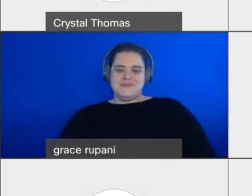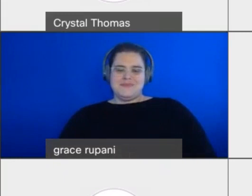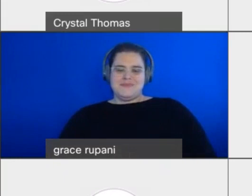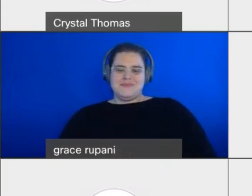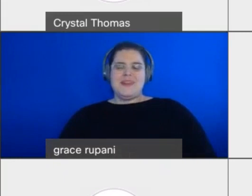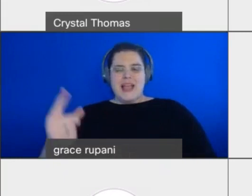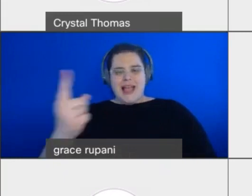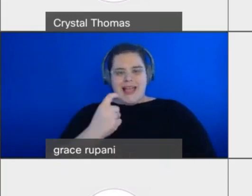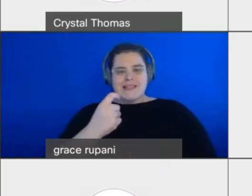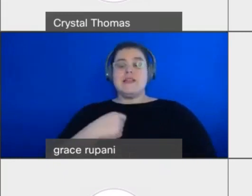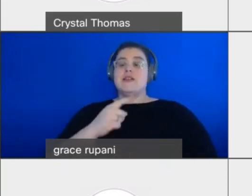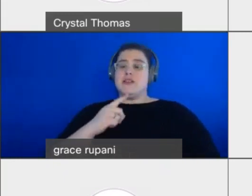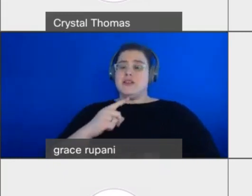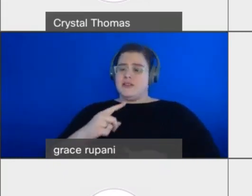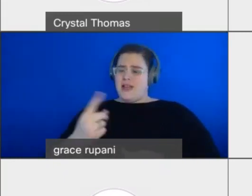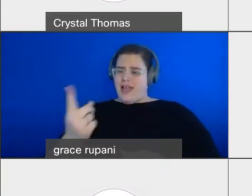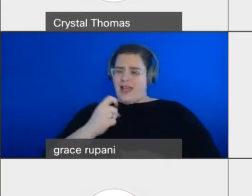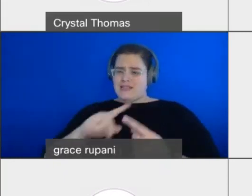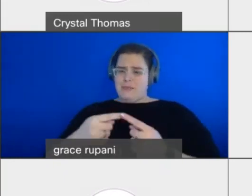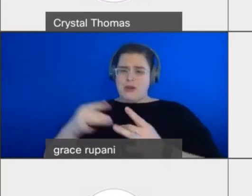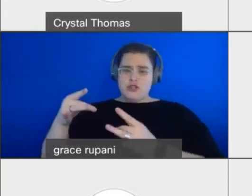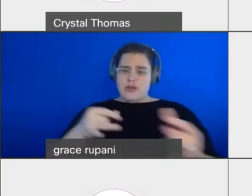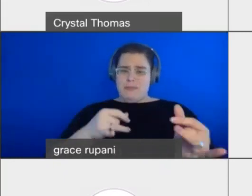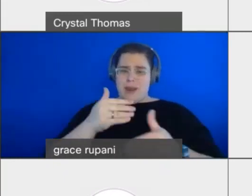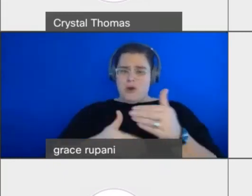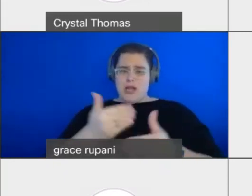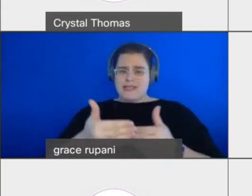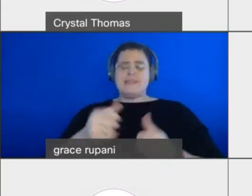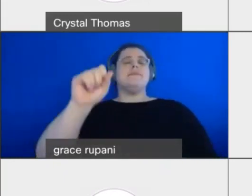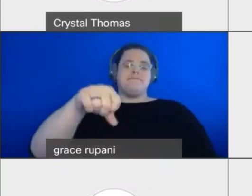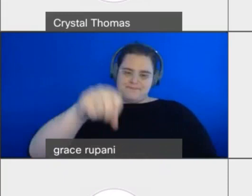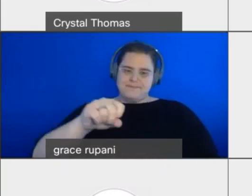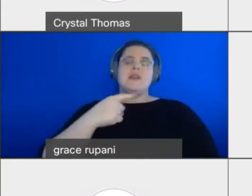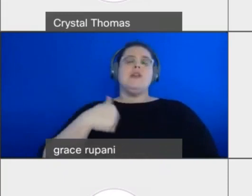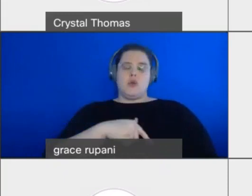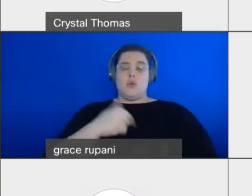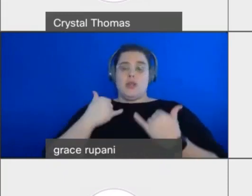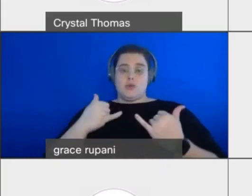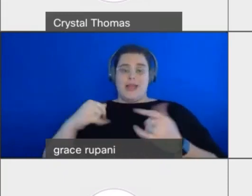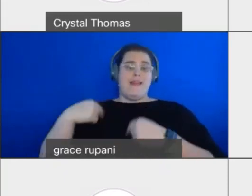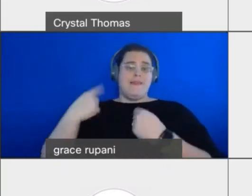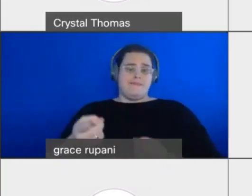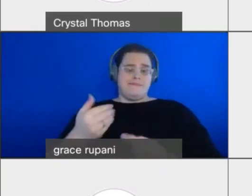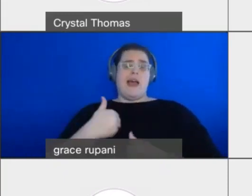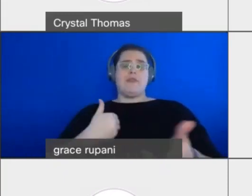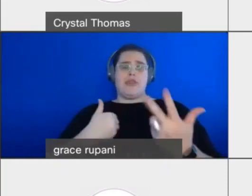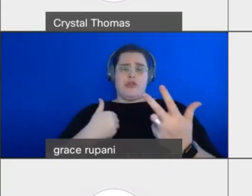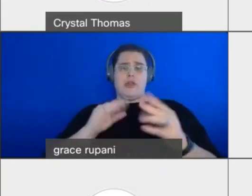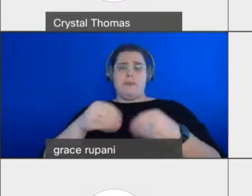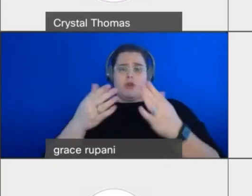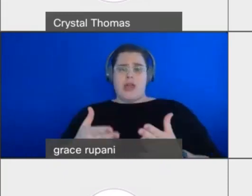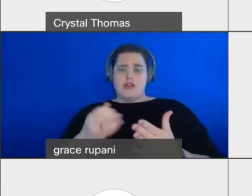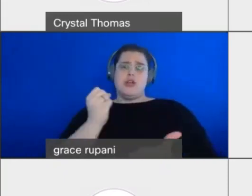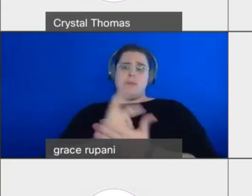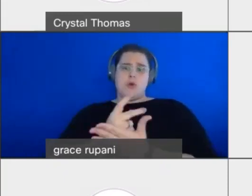Streamlined process, yes. To date, we have 3 providers who are approved to provide assistive technology services.